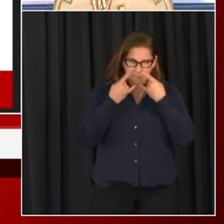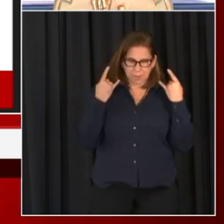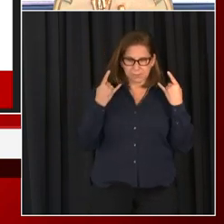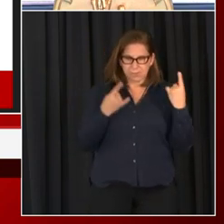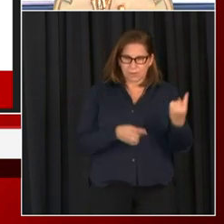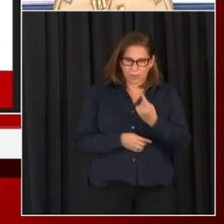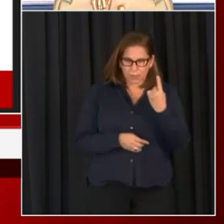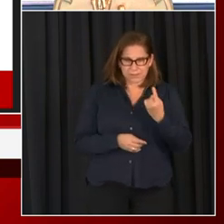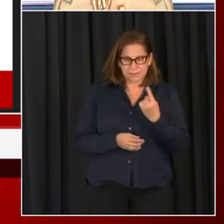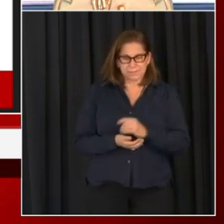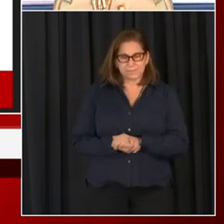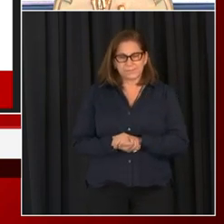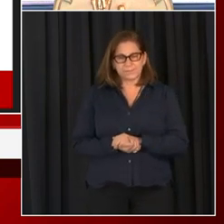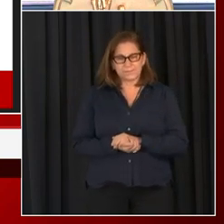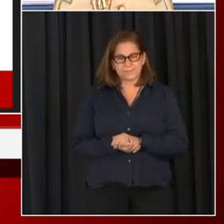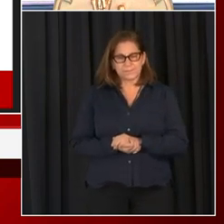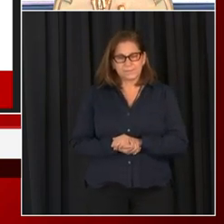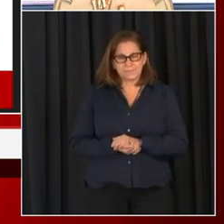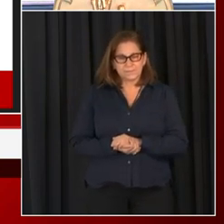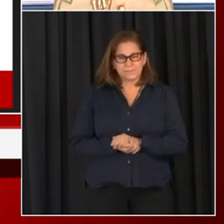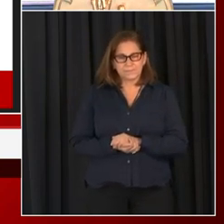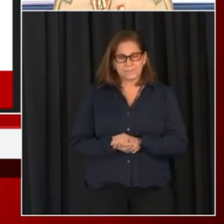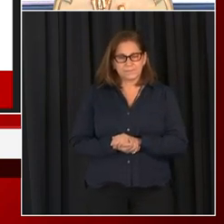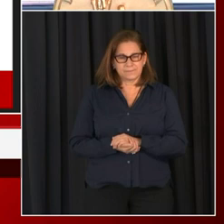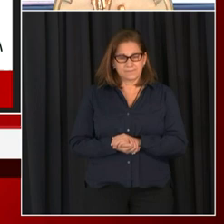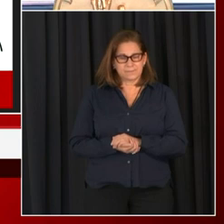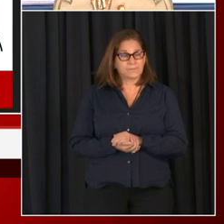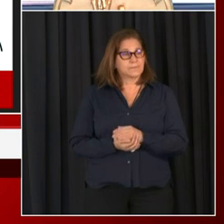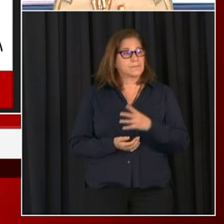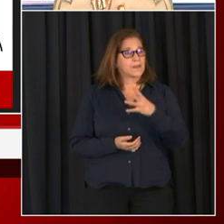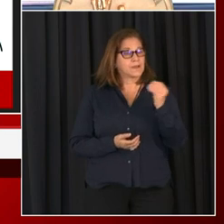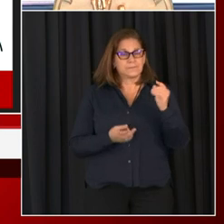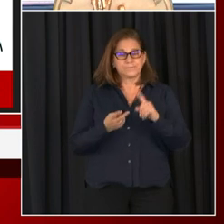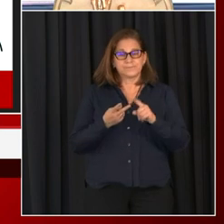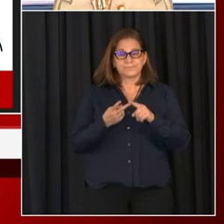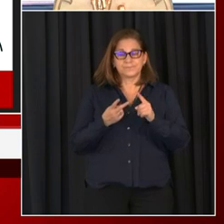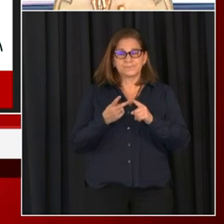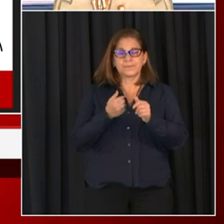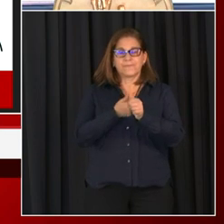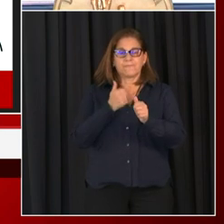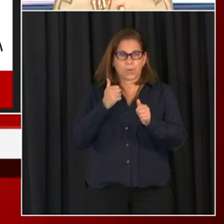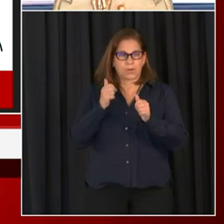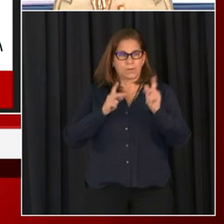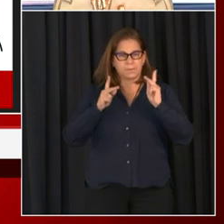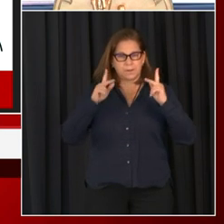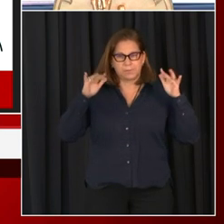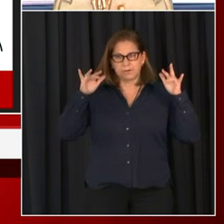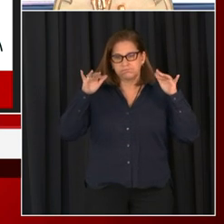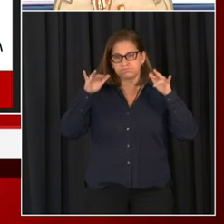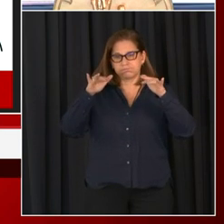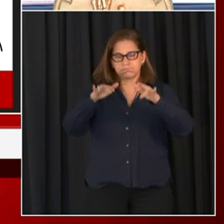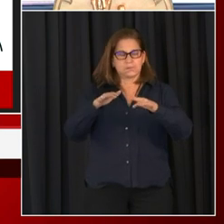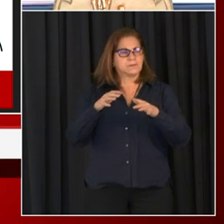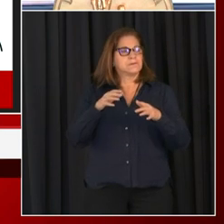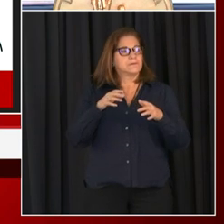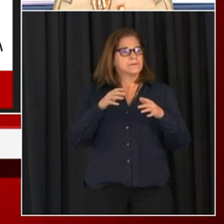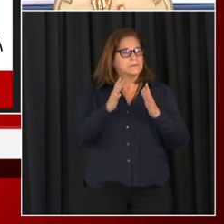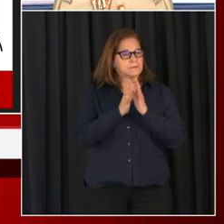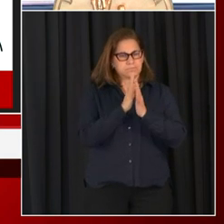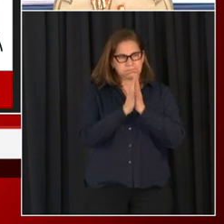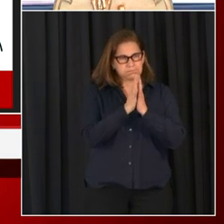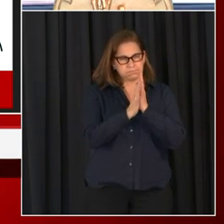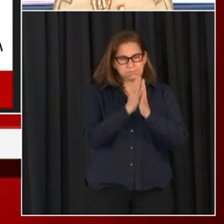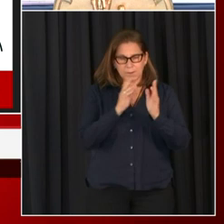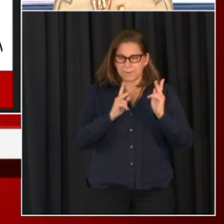avoid crowds, to stay 6 feet apart, to practice good hygiene, and do not go to